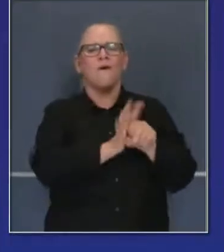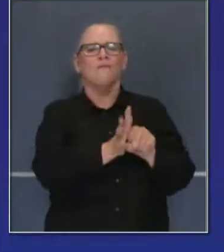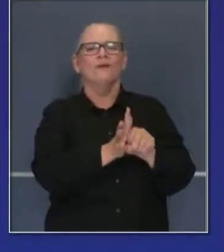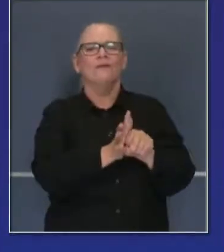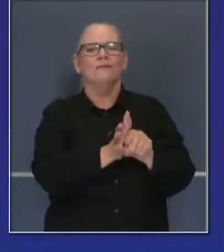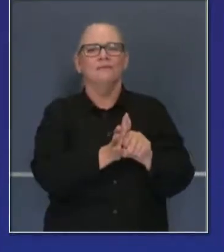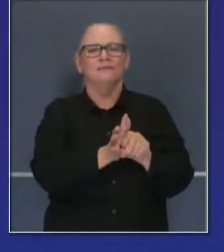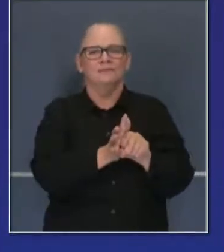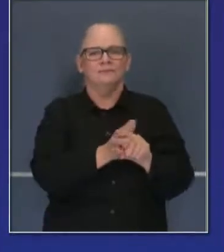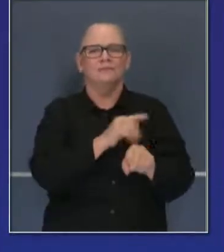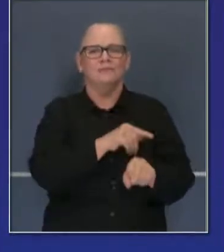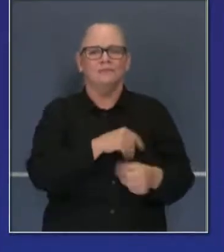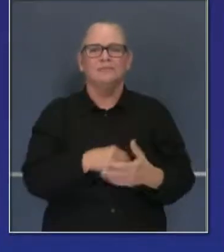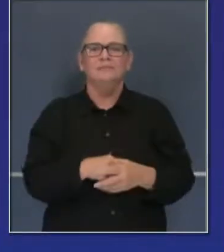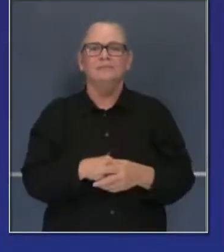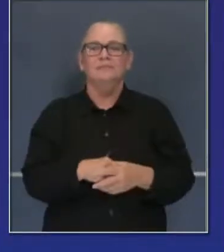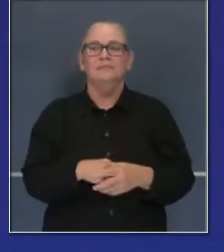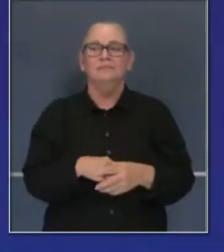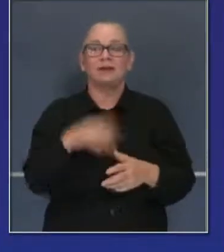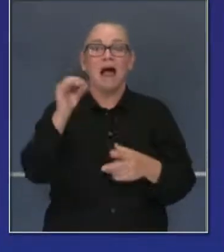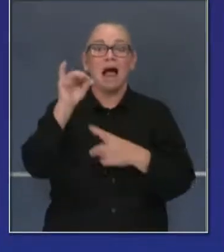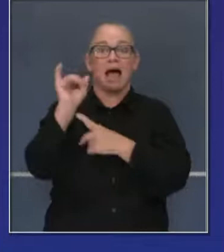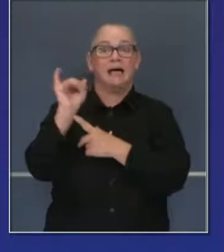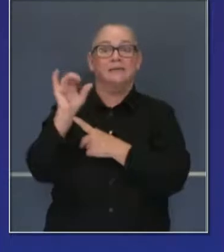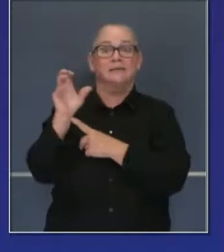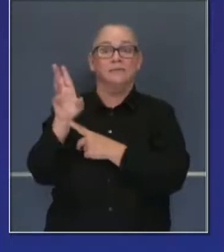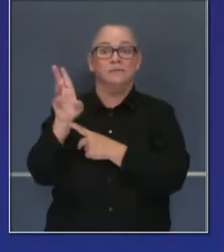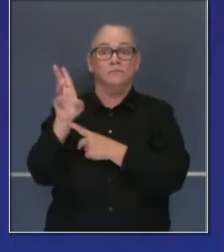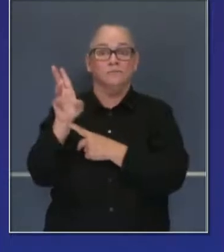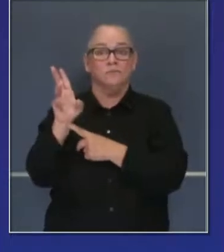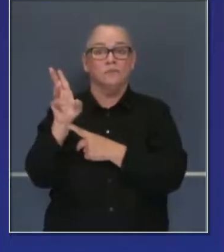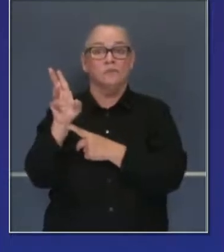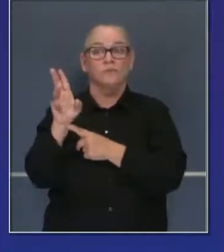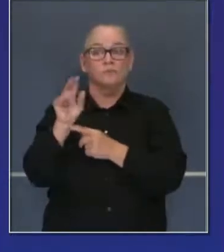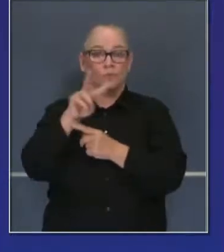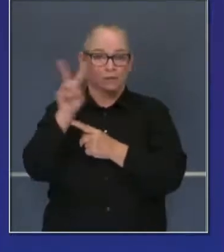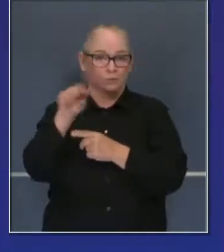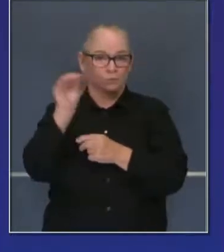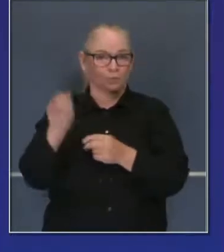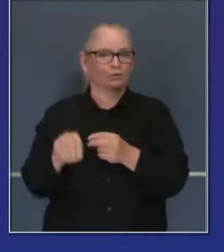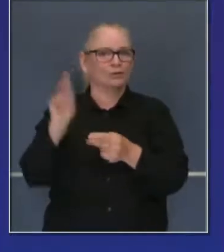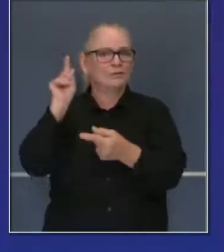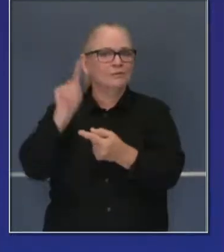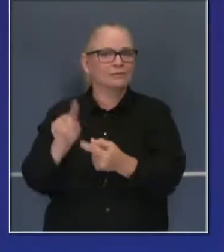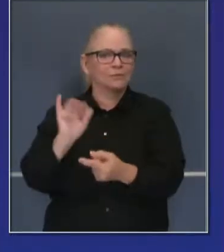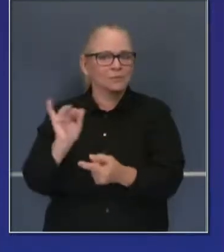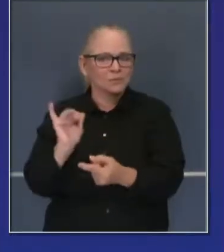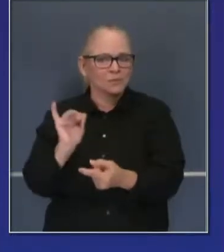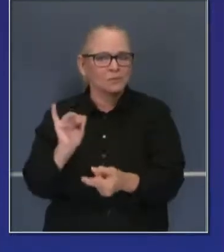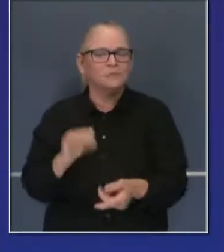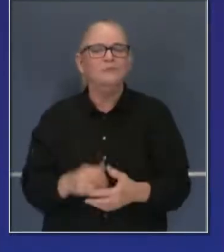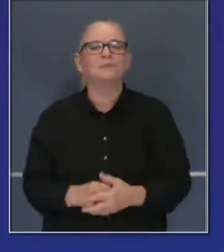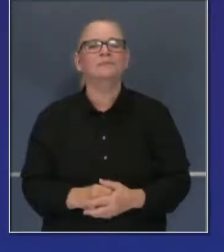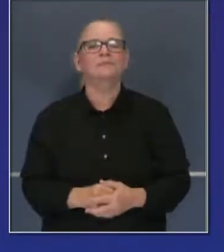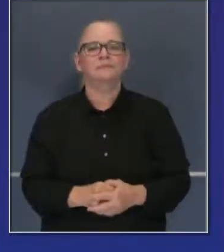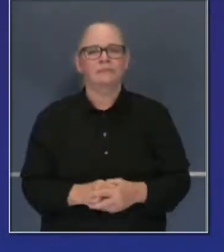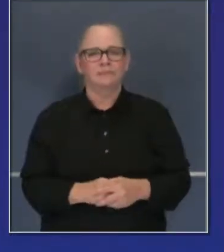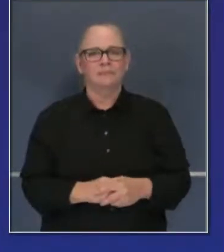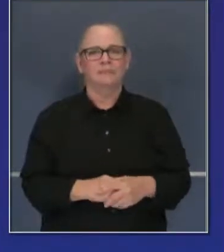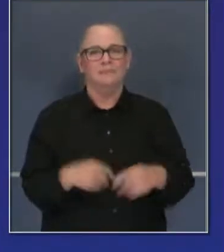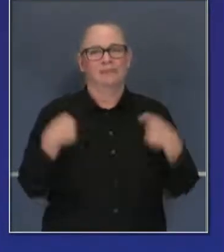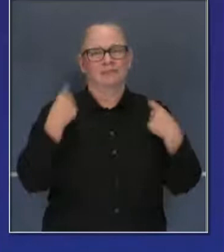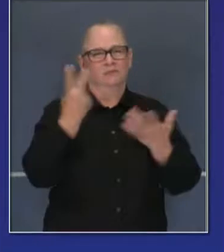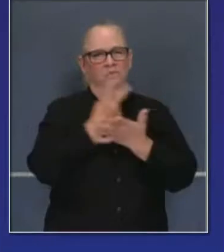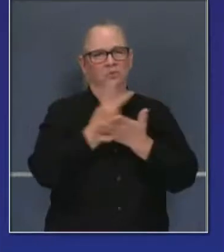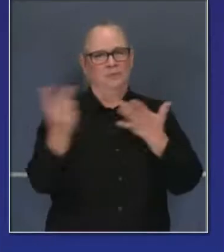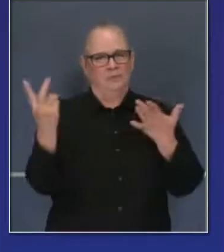As it relates to ICUs, also 22% decrease in ICU patients over the last 14